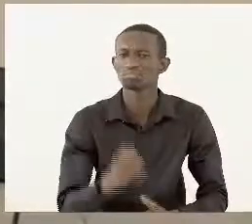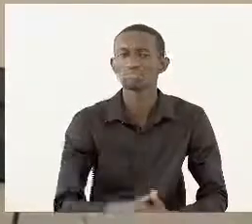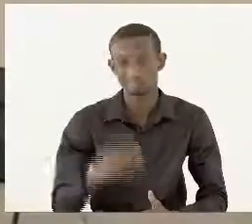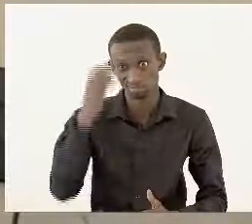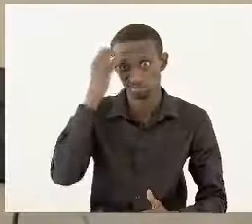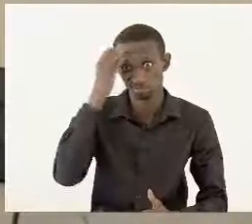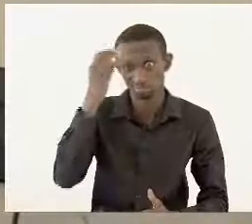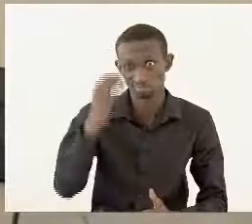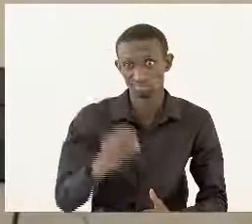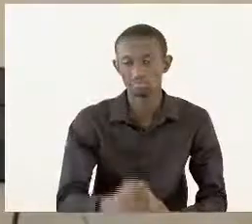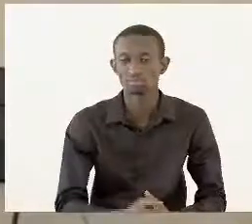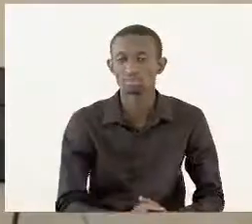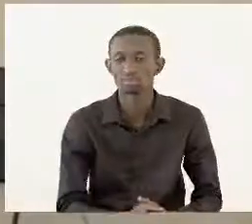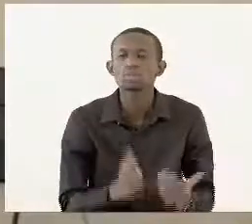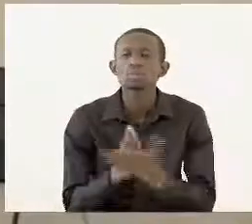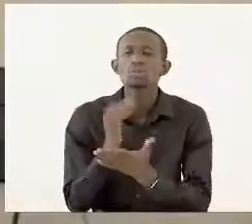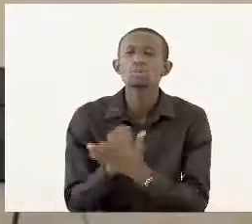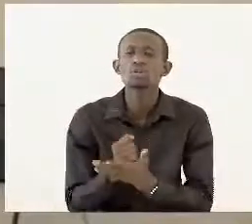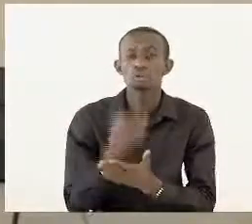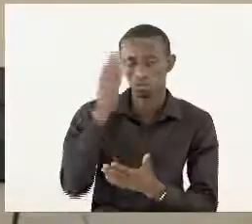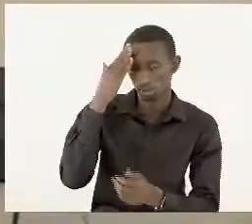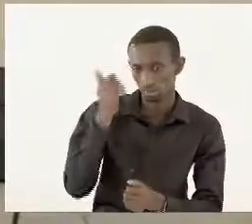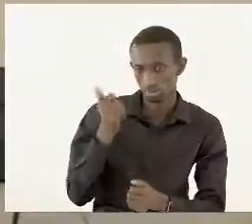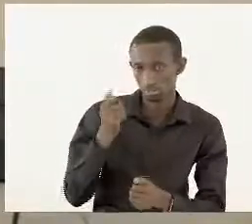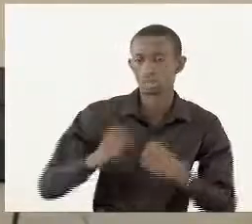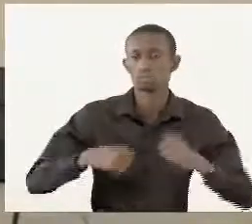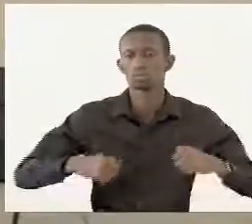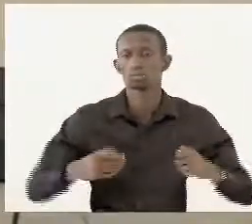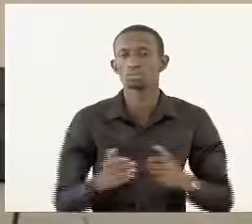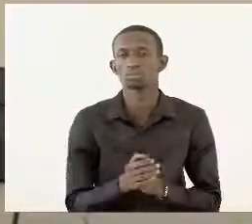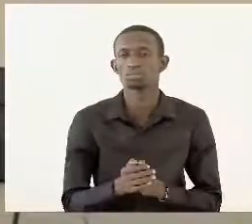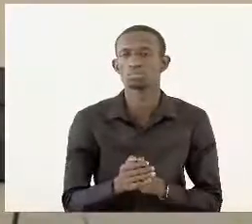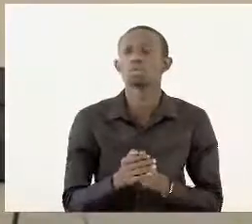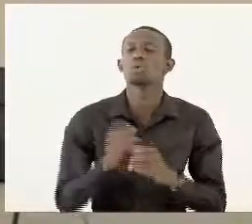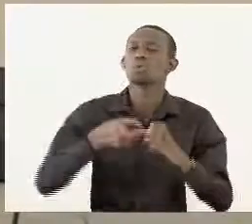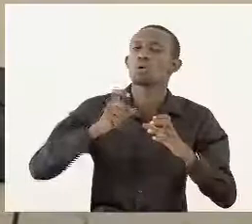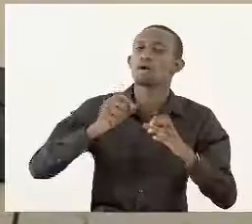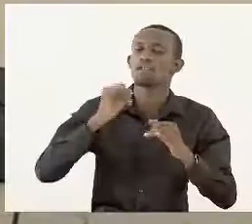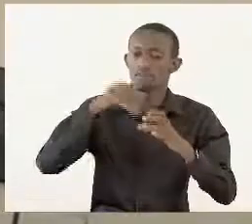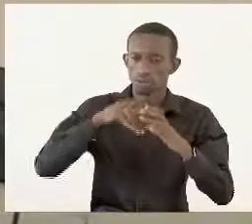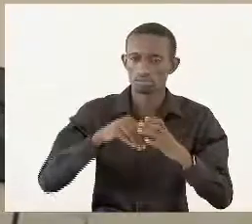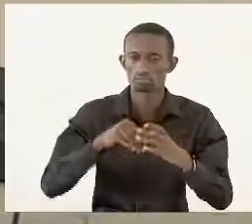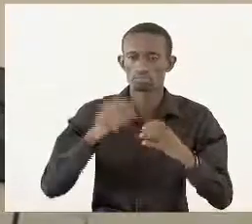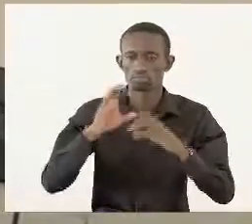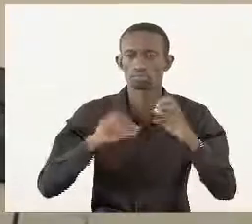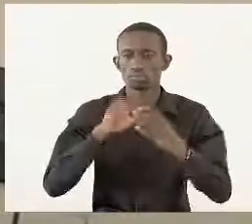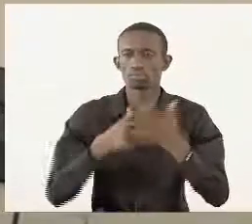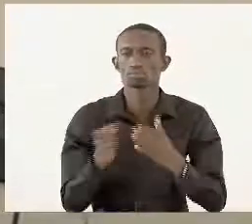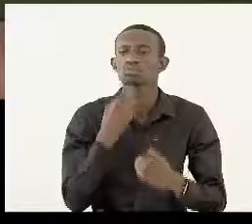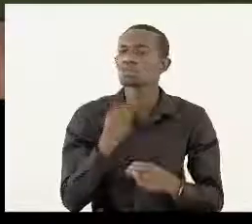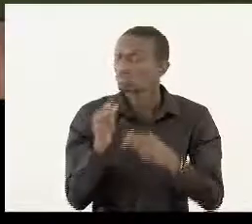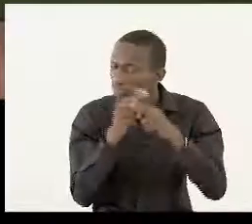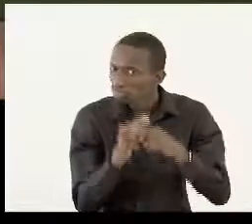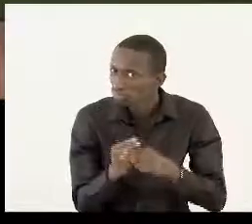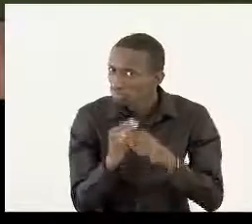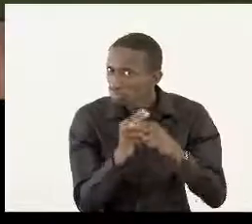and vigorous because, as we know, reactivity increases down the group. So we should be very